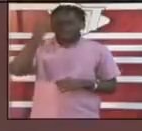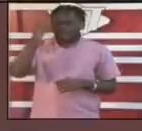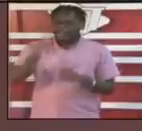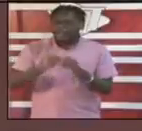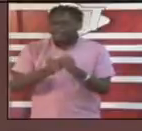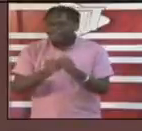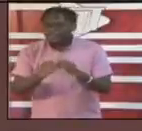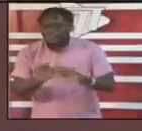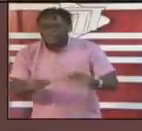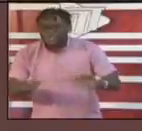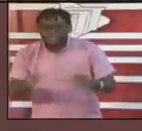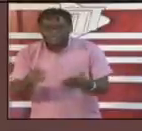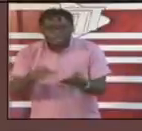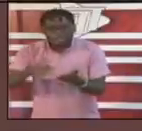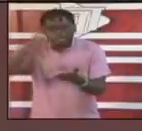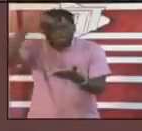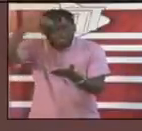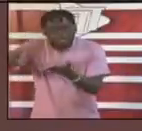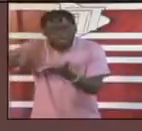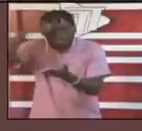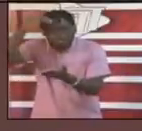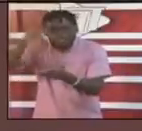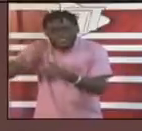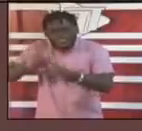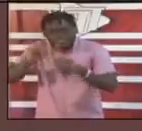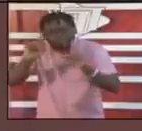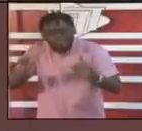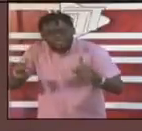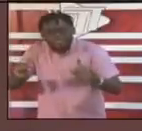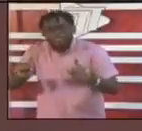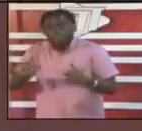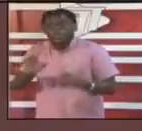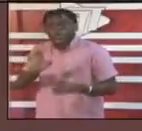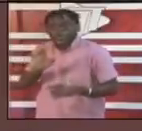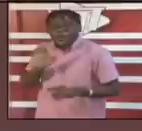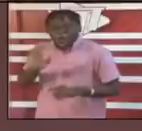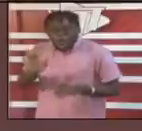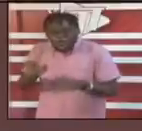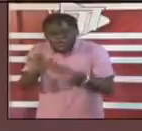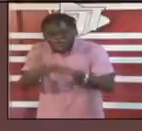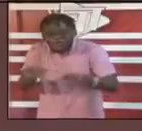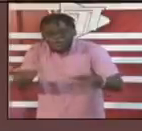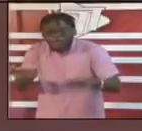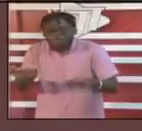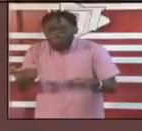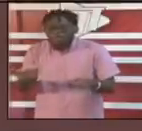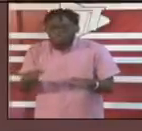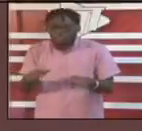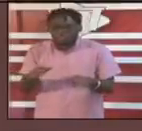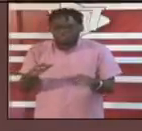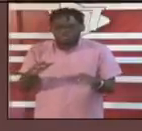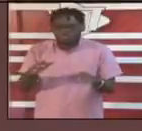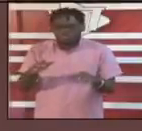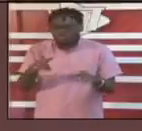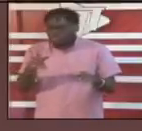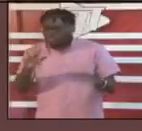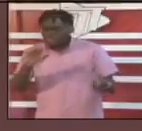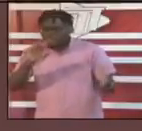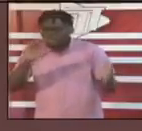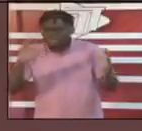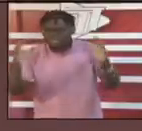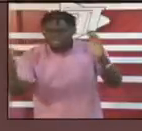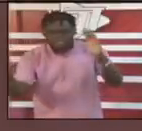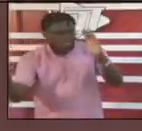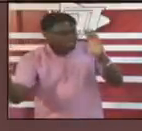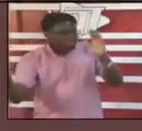different. Don't compare your child to another. Your child may or may not be